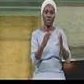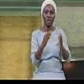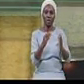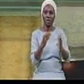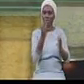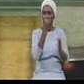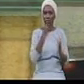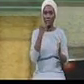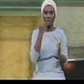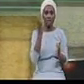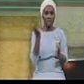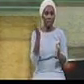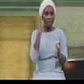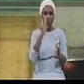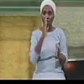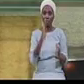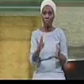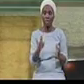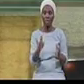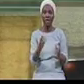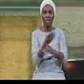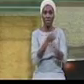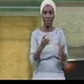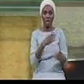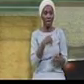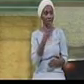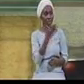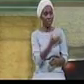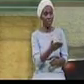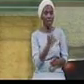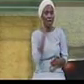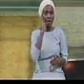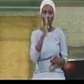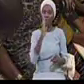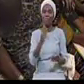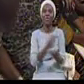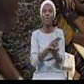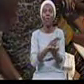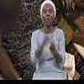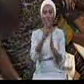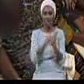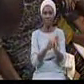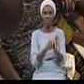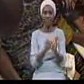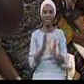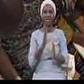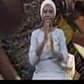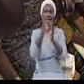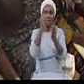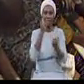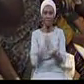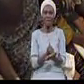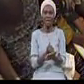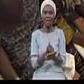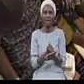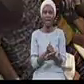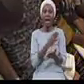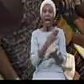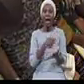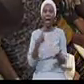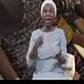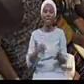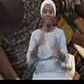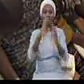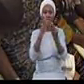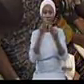and there shall be holiness. I thought somebody there would say amen. And the house